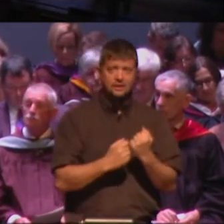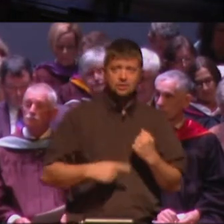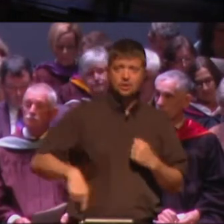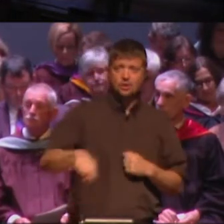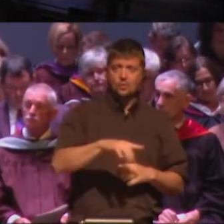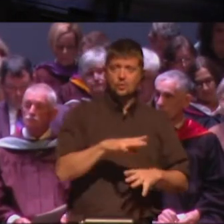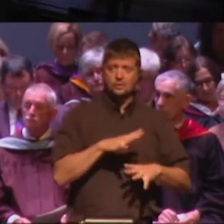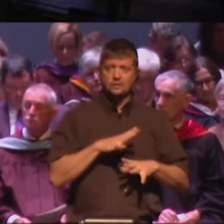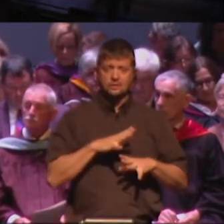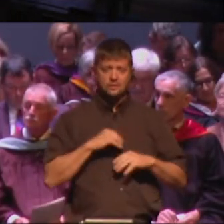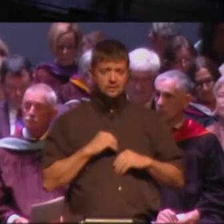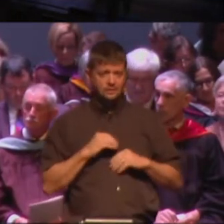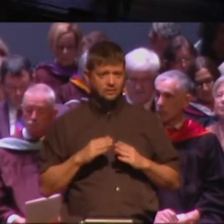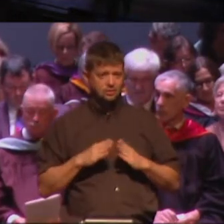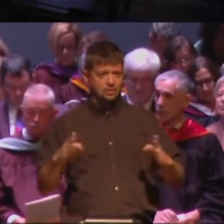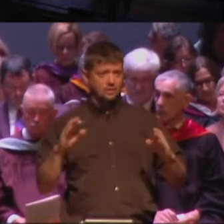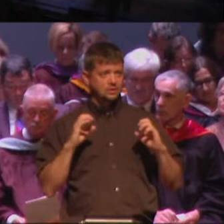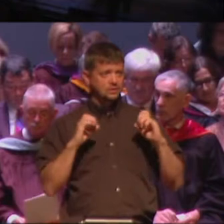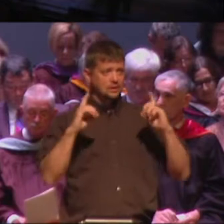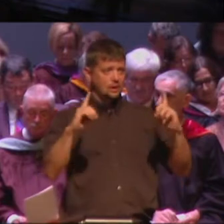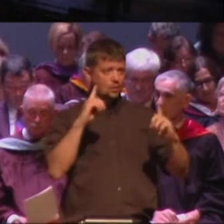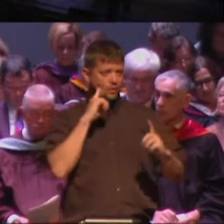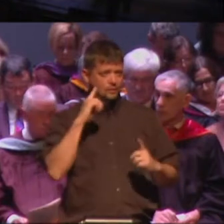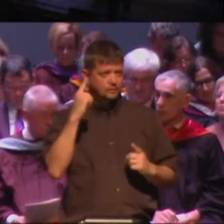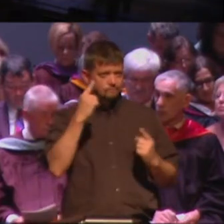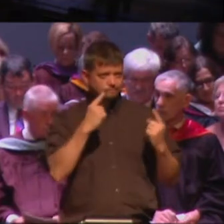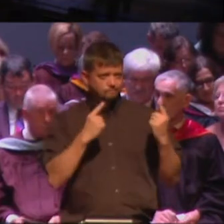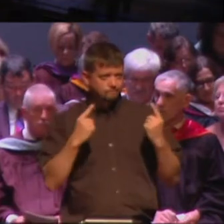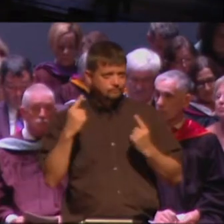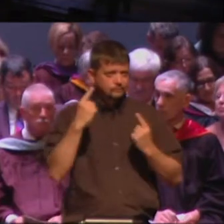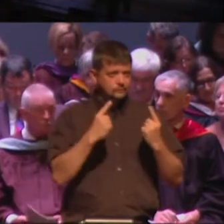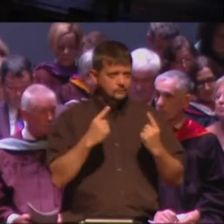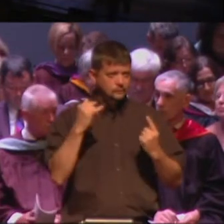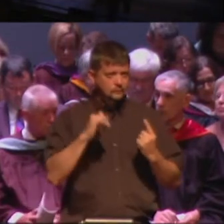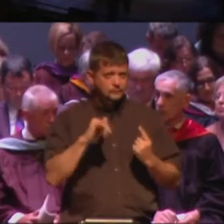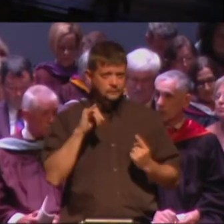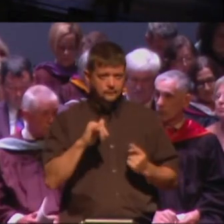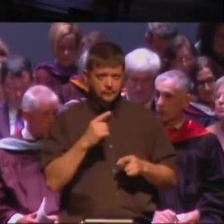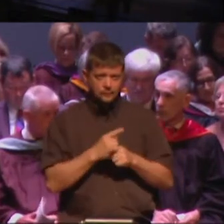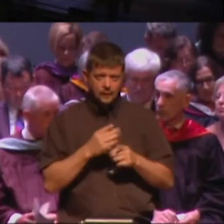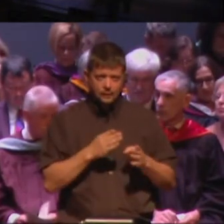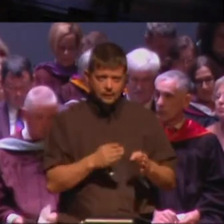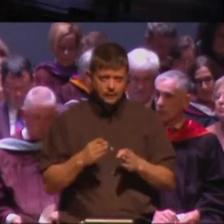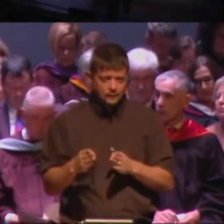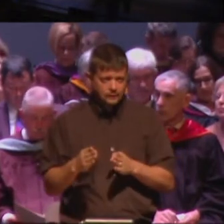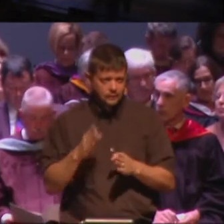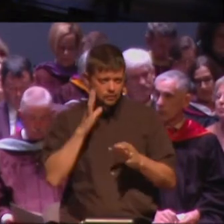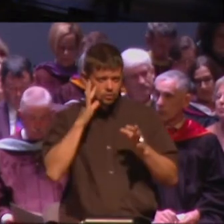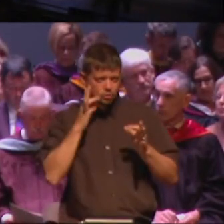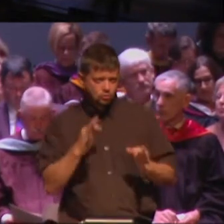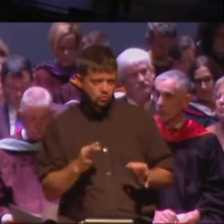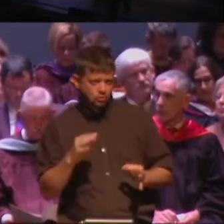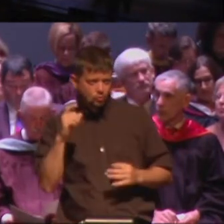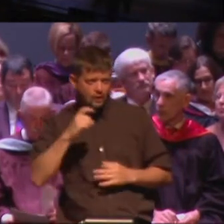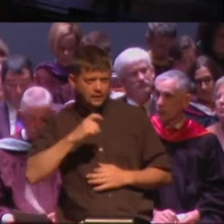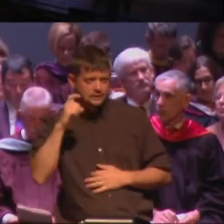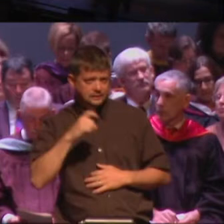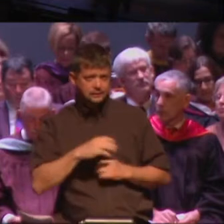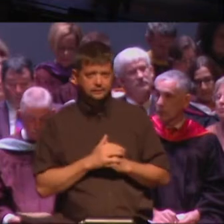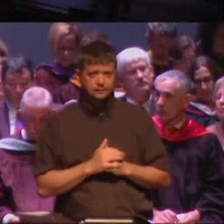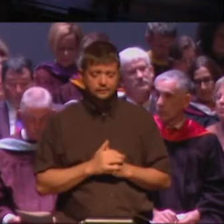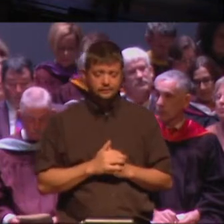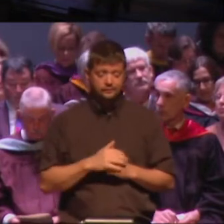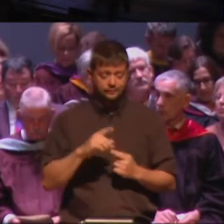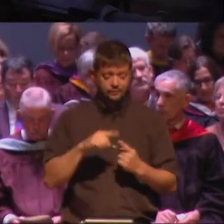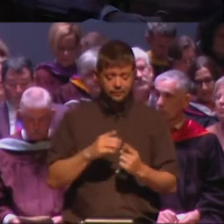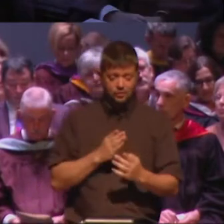general education will enable you to think critically, to reason logically, and to judge wisely, both in your